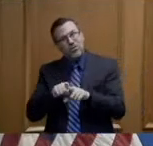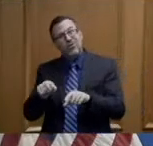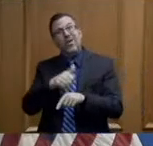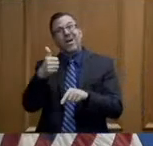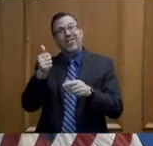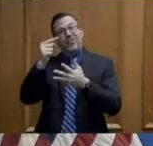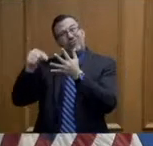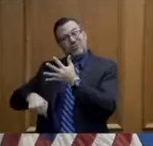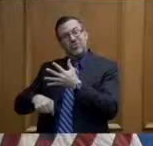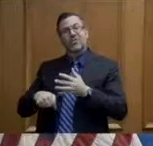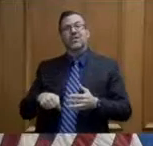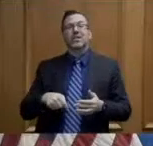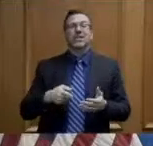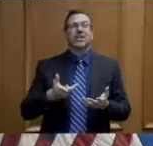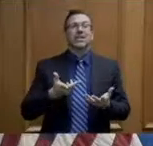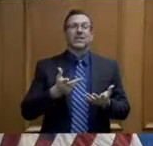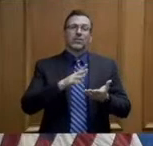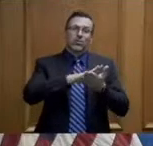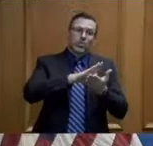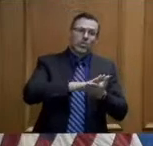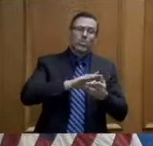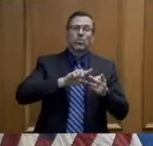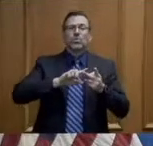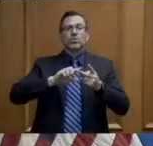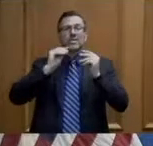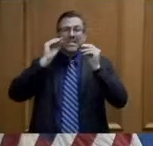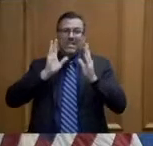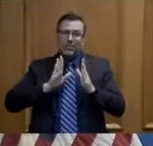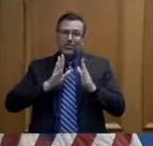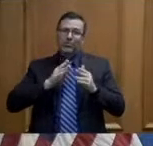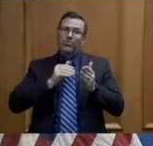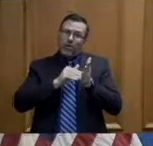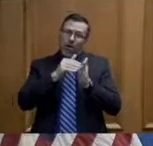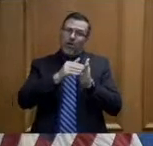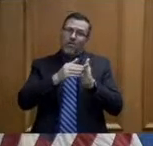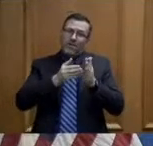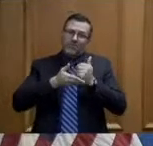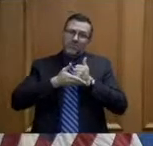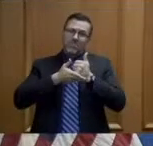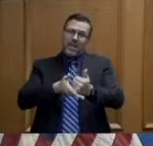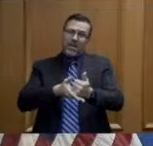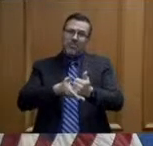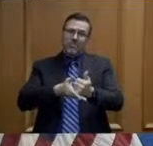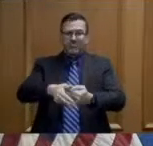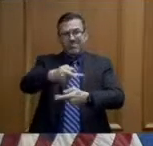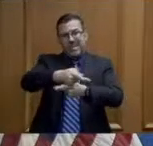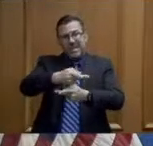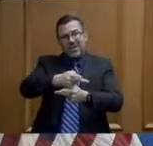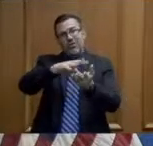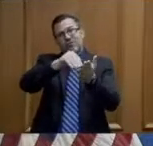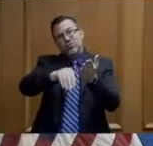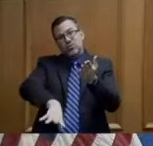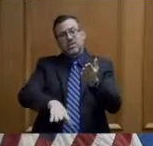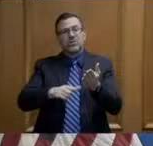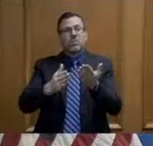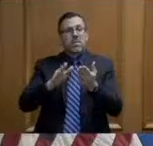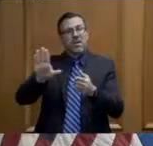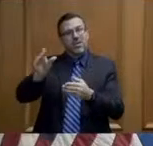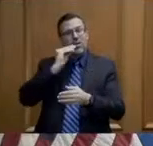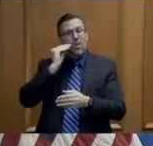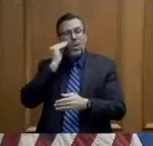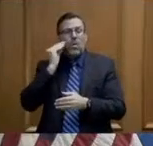the front lines in caring for students, particularly those that are in difficult situations,